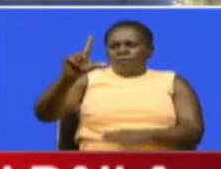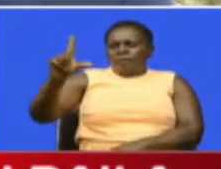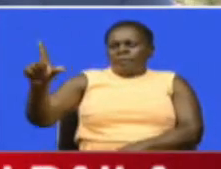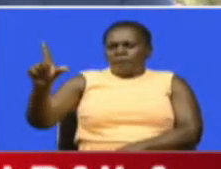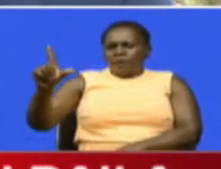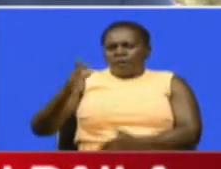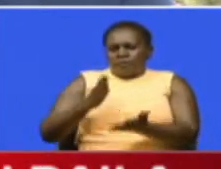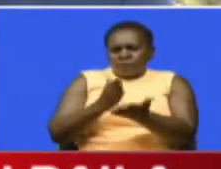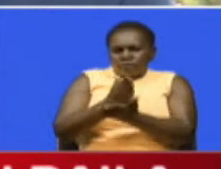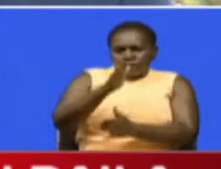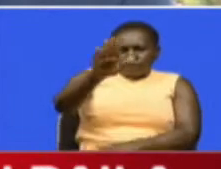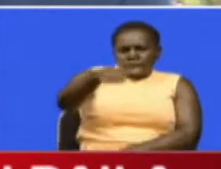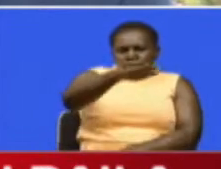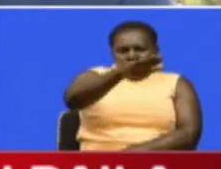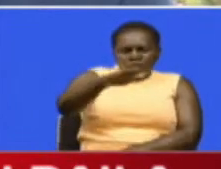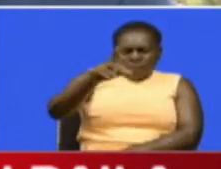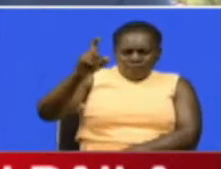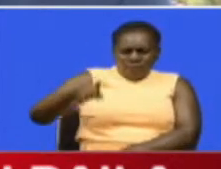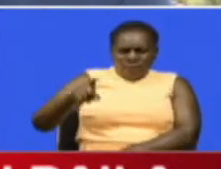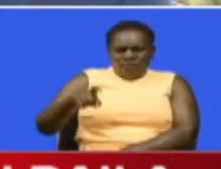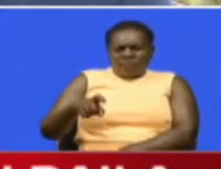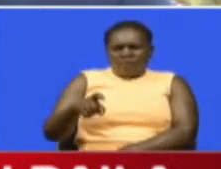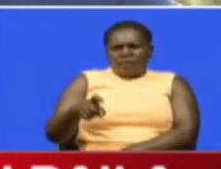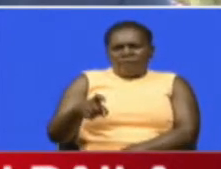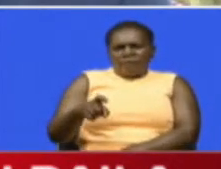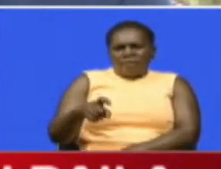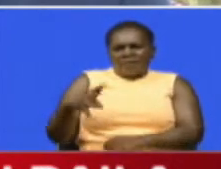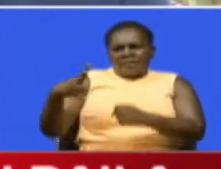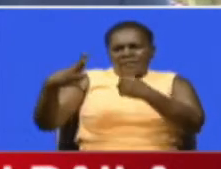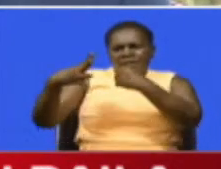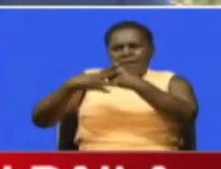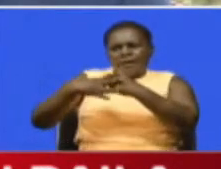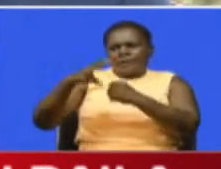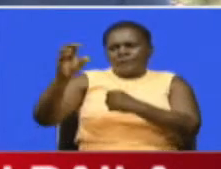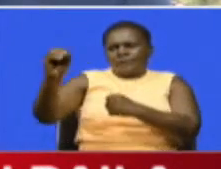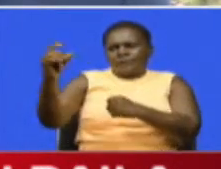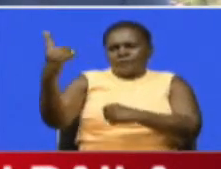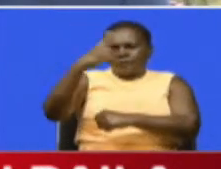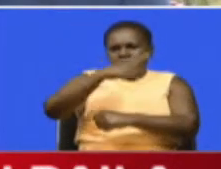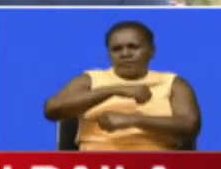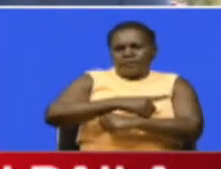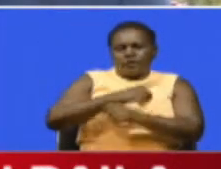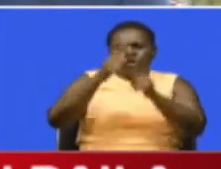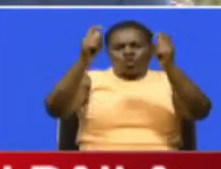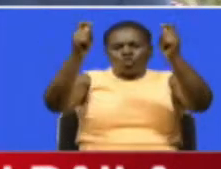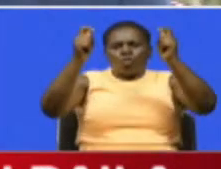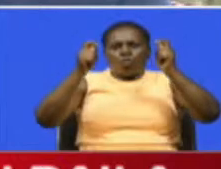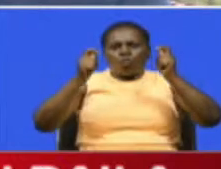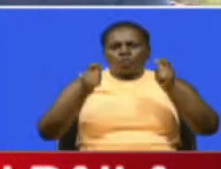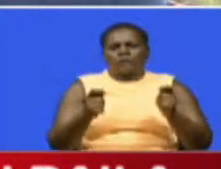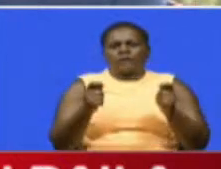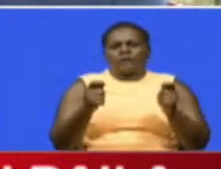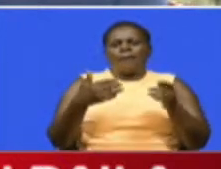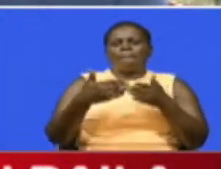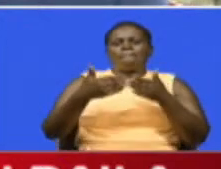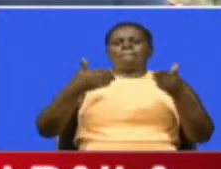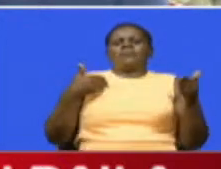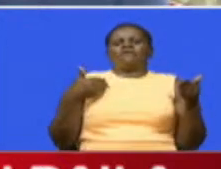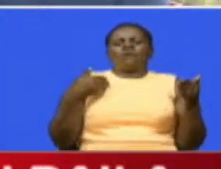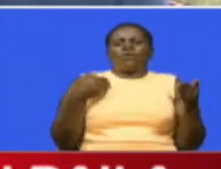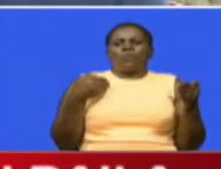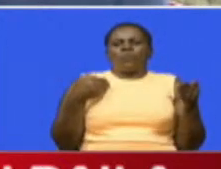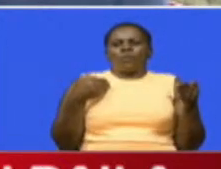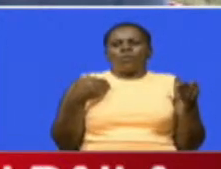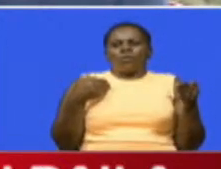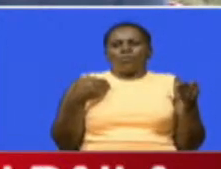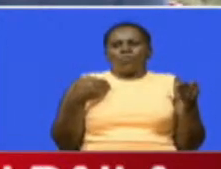go through parliament requires at least 90 days notice before it can be